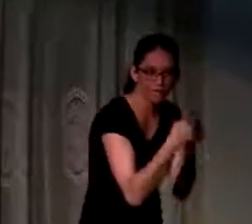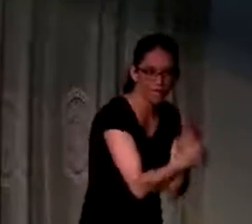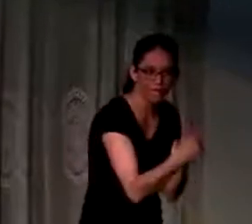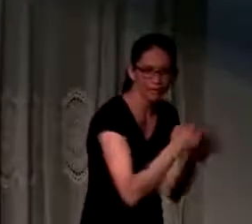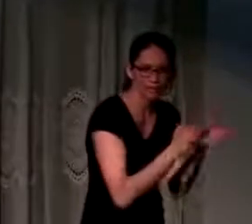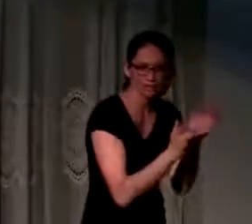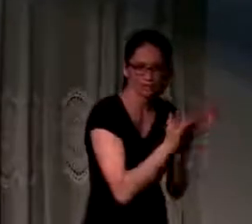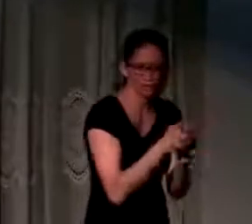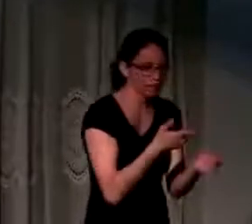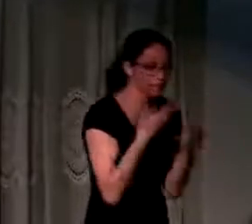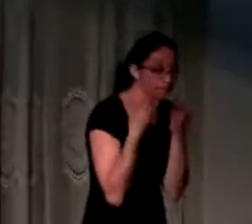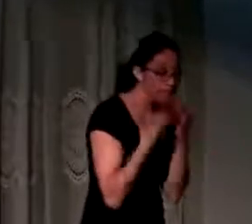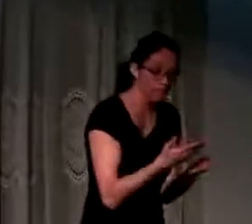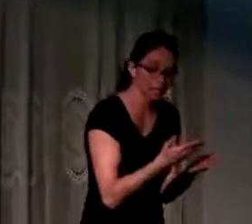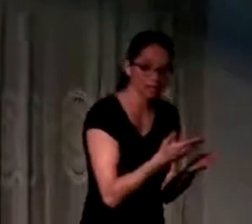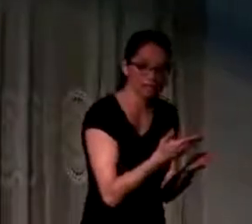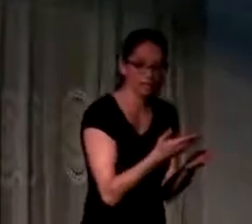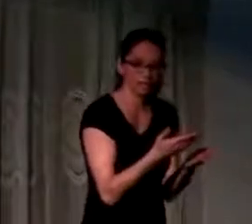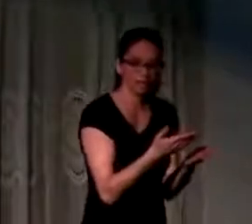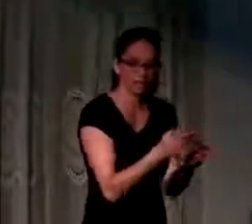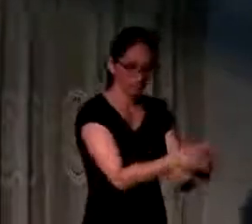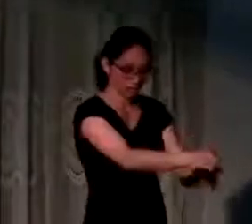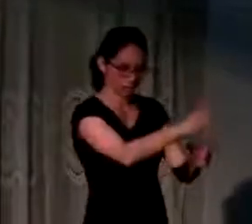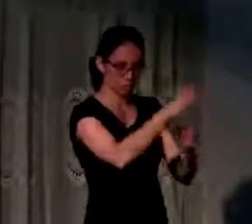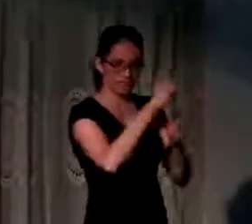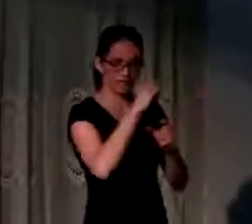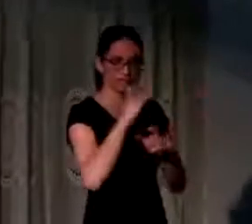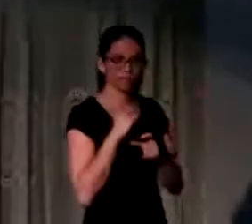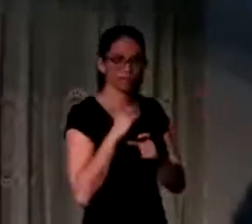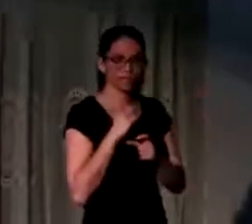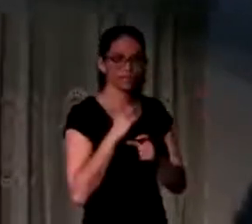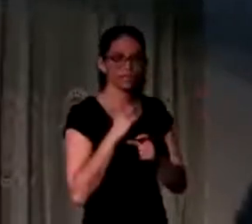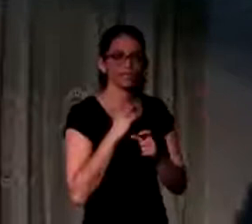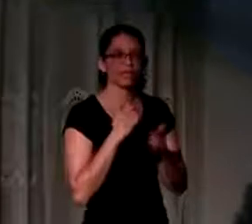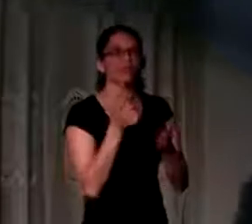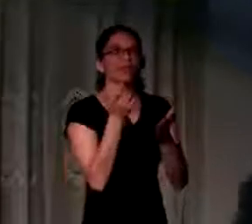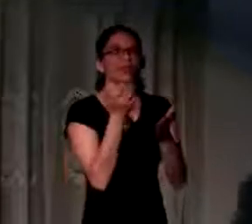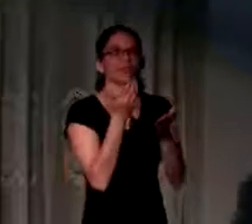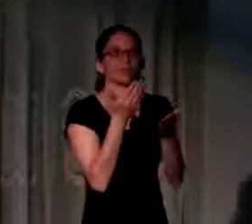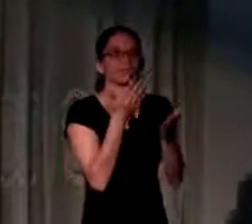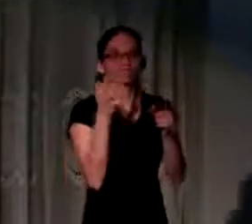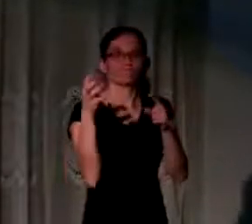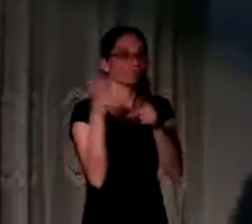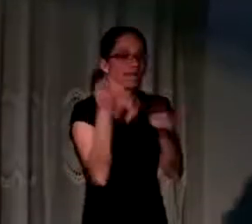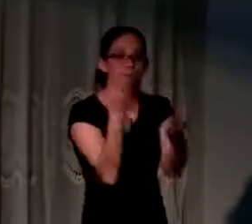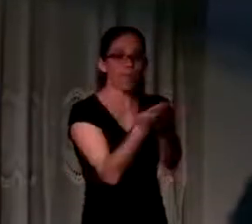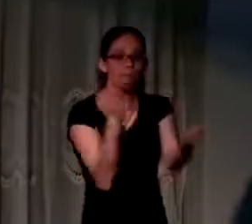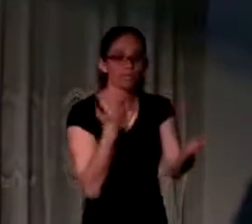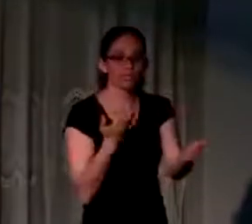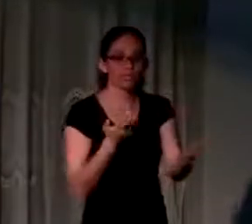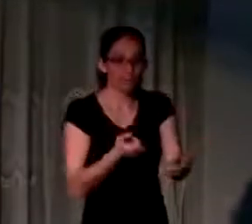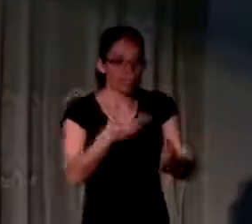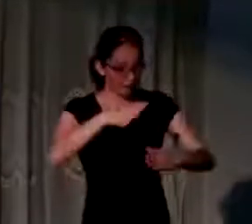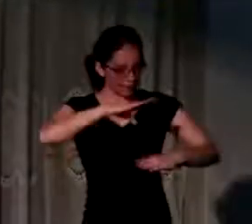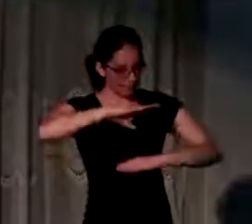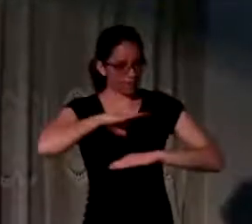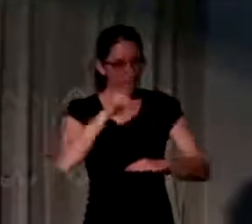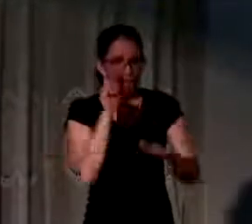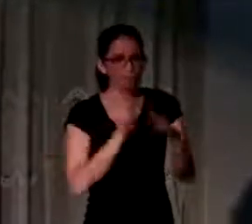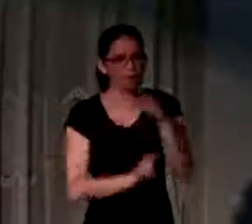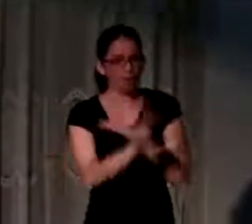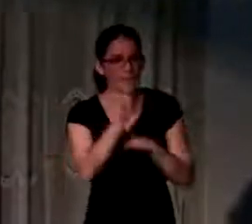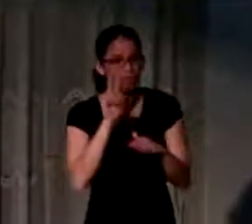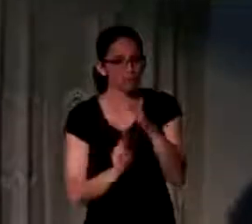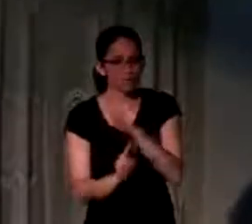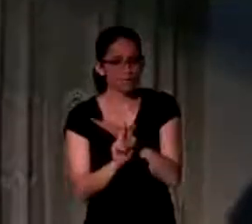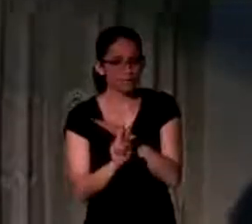Thank you for providing me the greatest evidence that the prophecies not only might come true, the